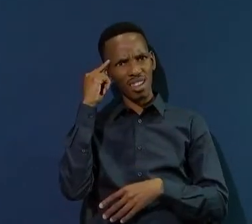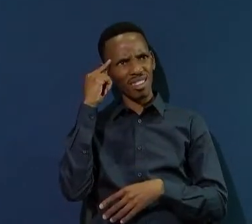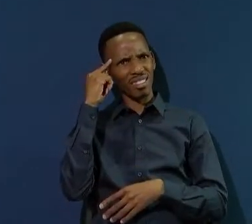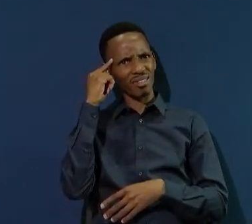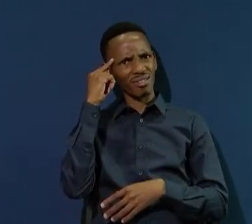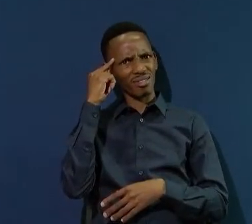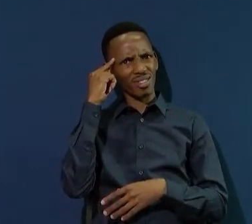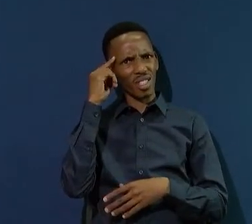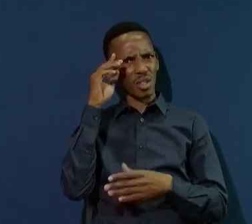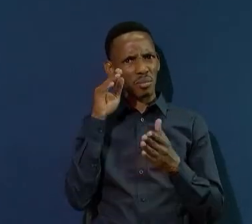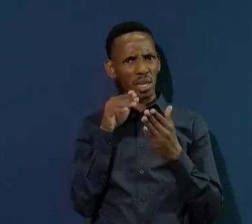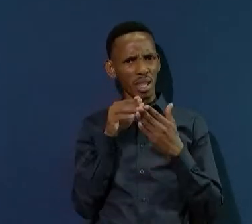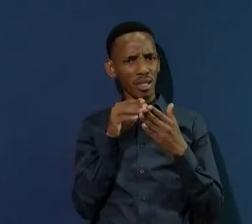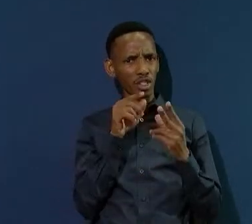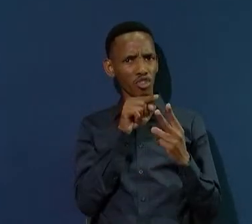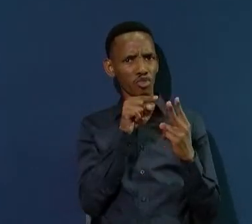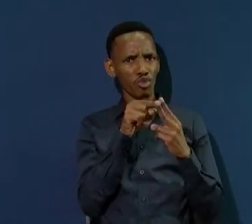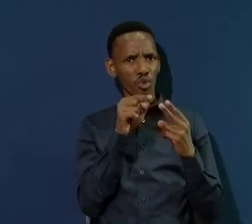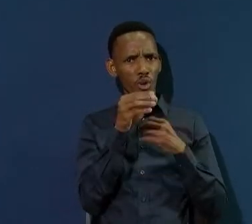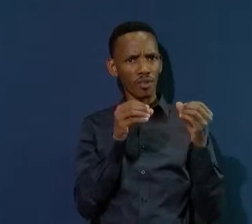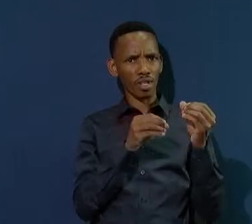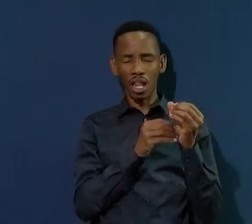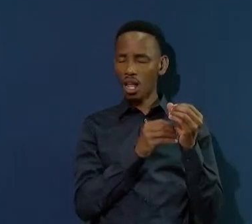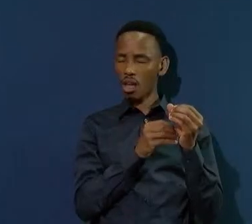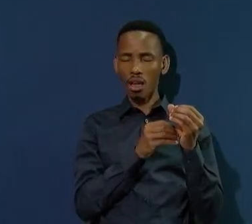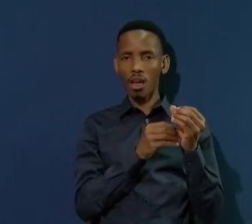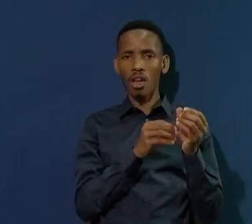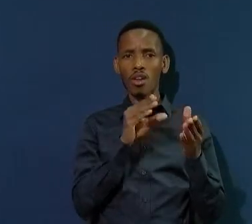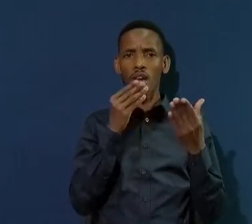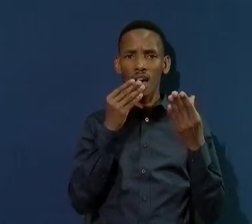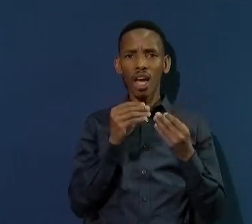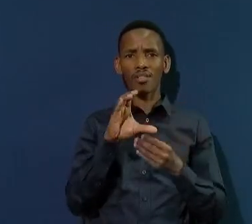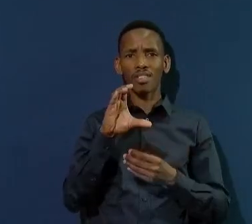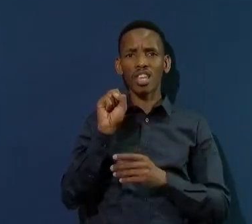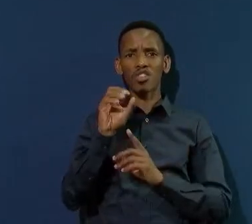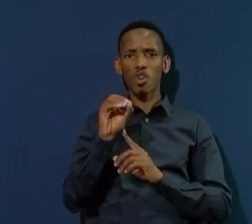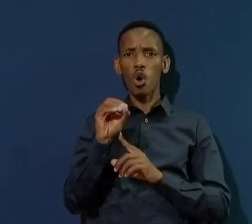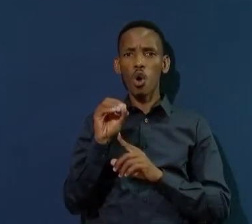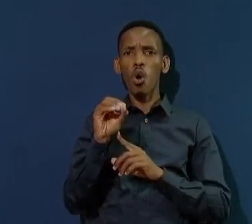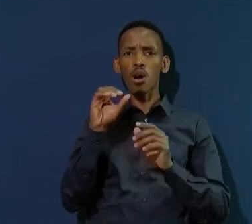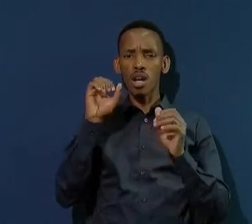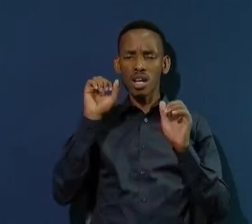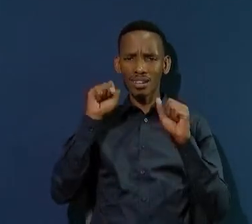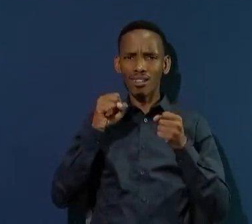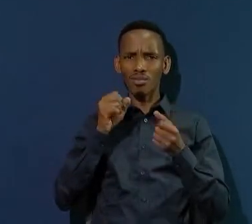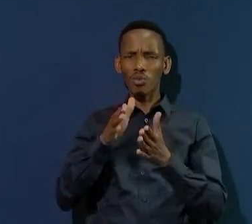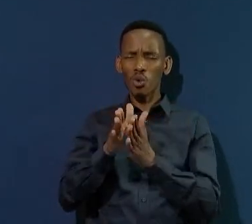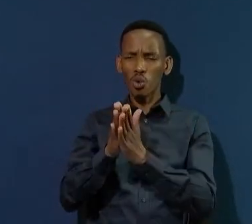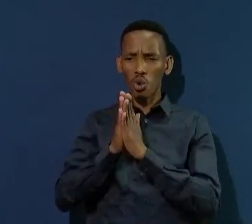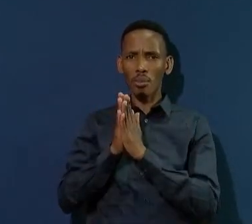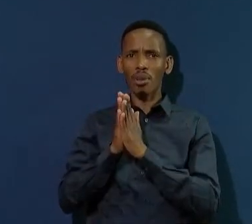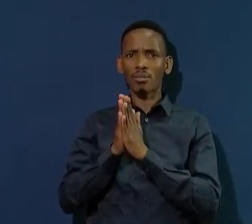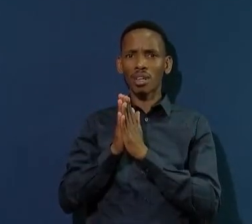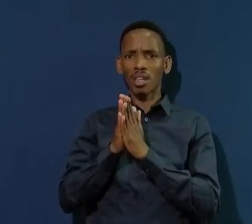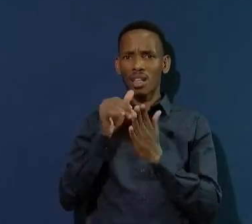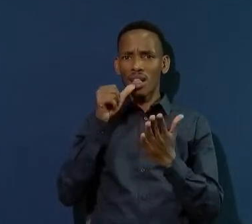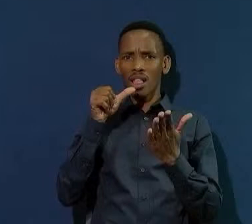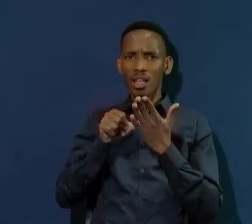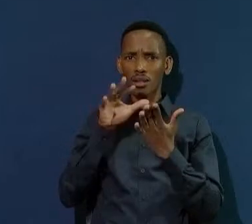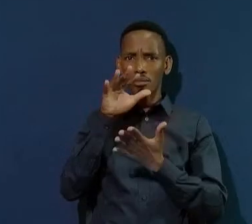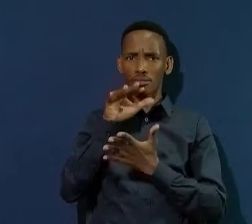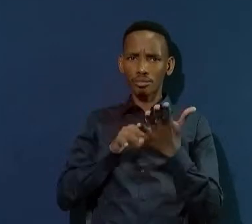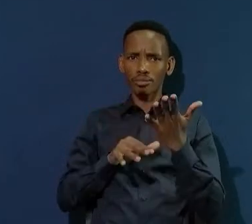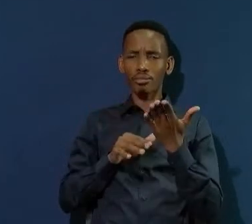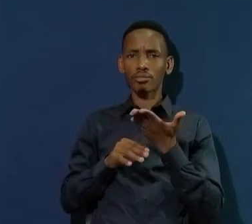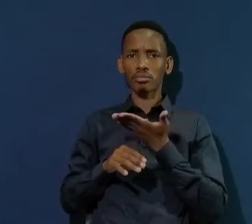na le ditsela tse dintsi civil society teng o kgona go e roma ga e le gore